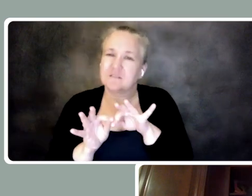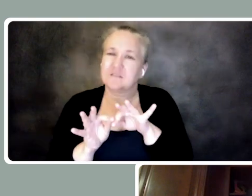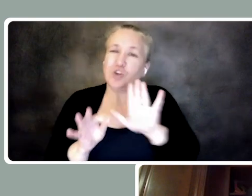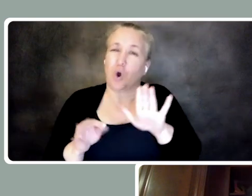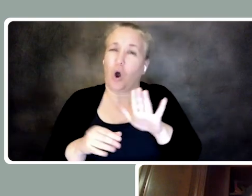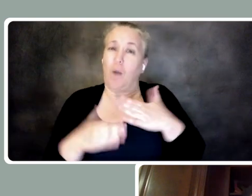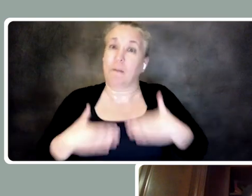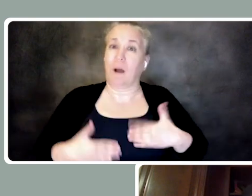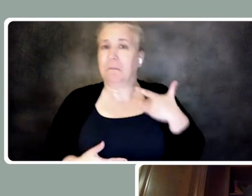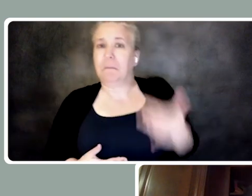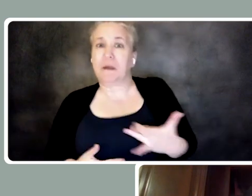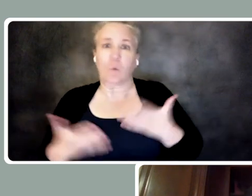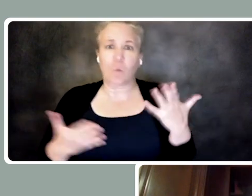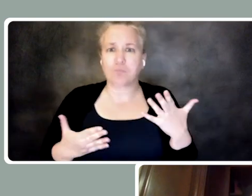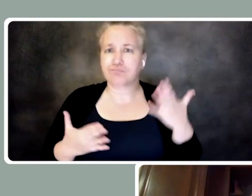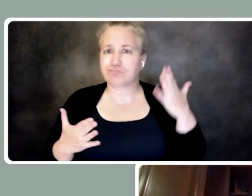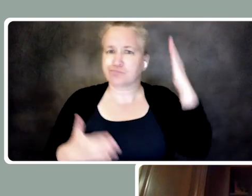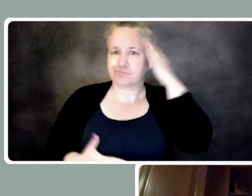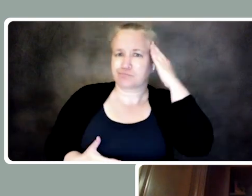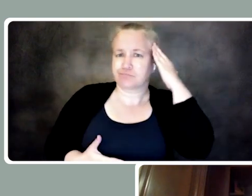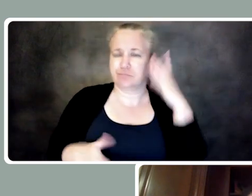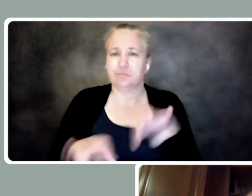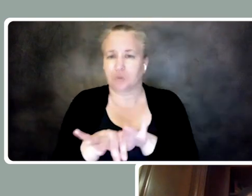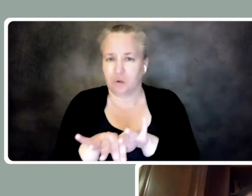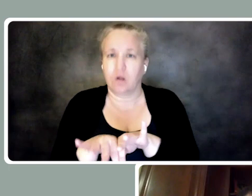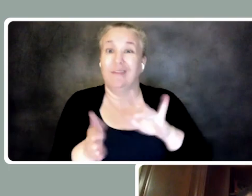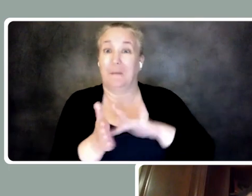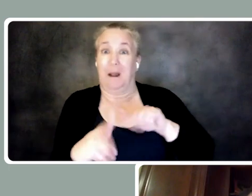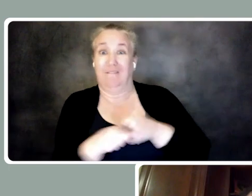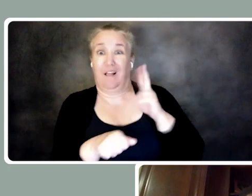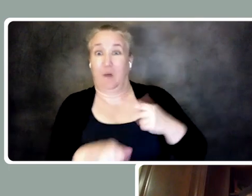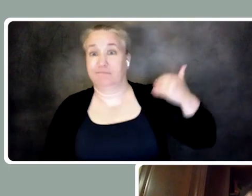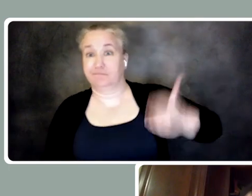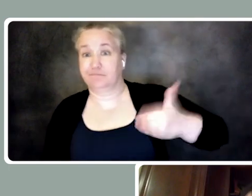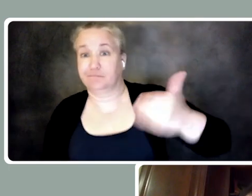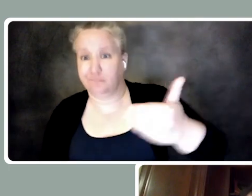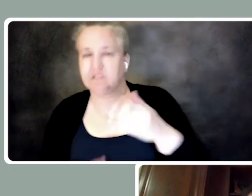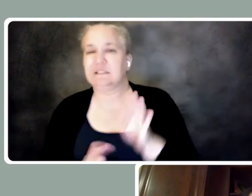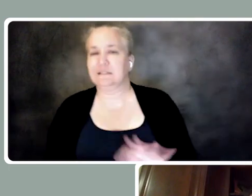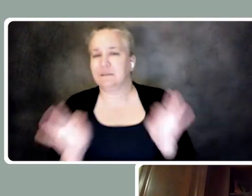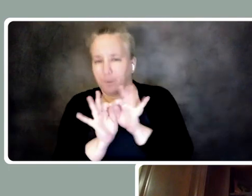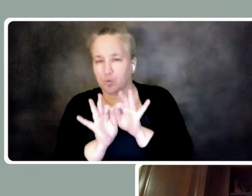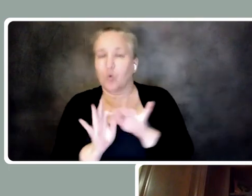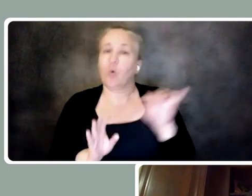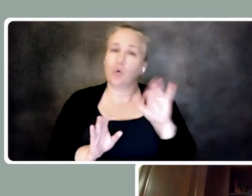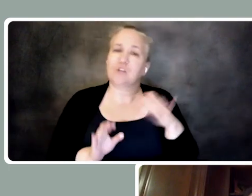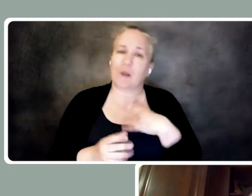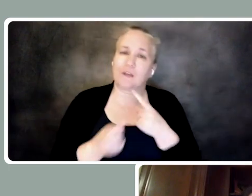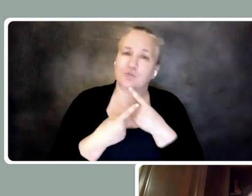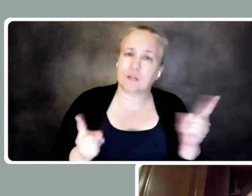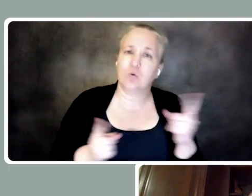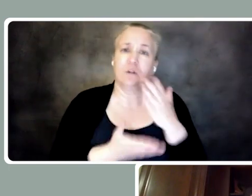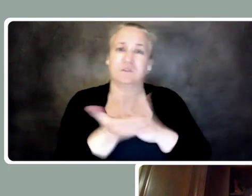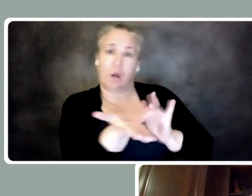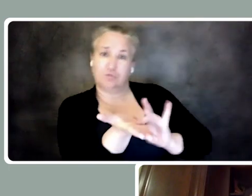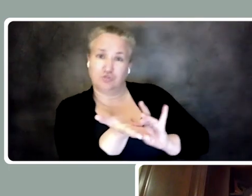body is very important, and regular medical follow-up is very important. The other thing I would like to say is, some of the drugs,